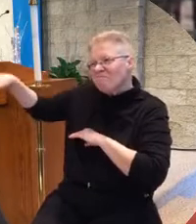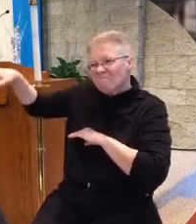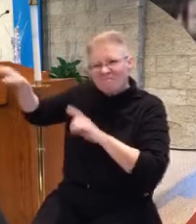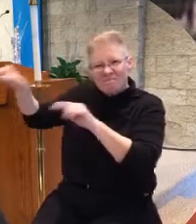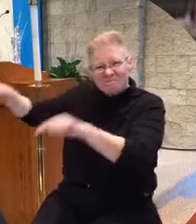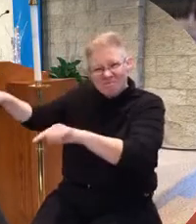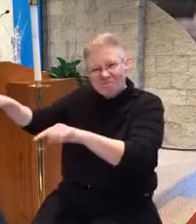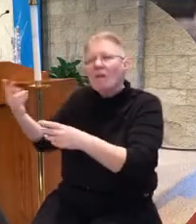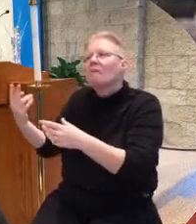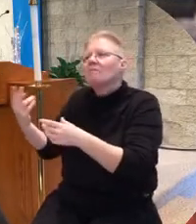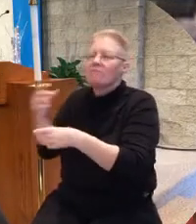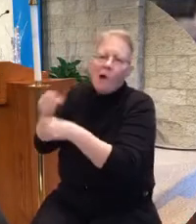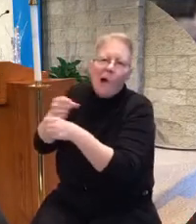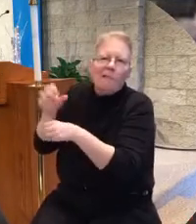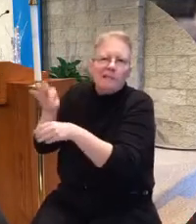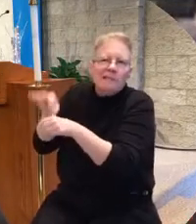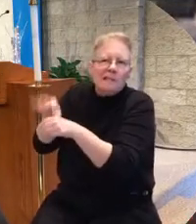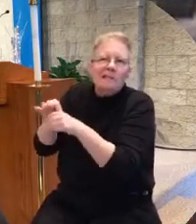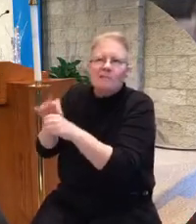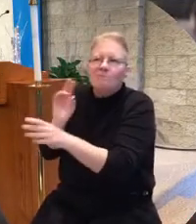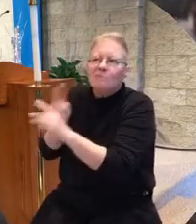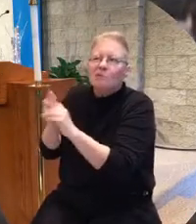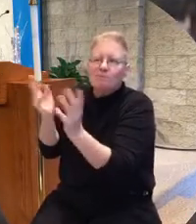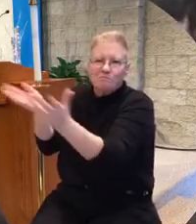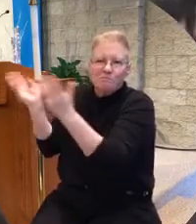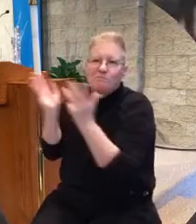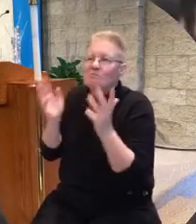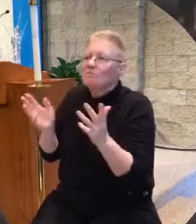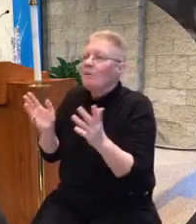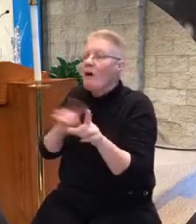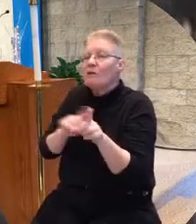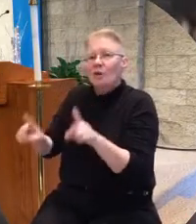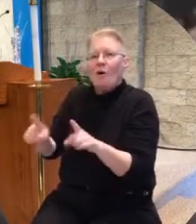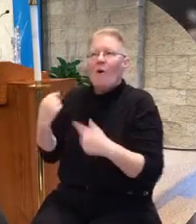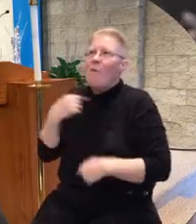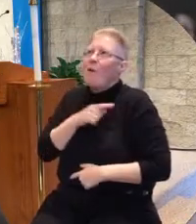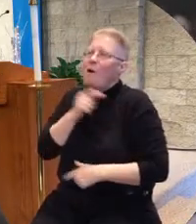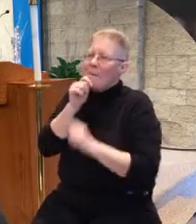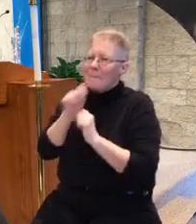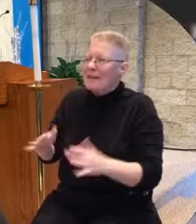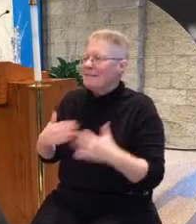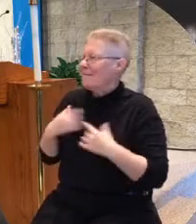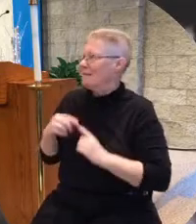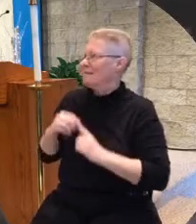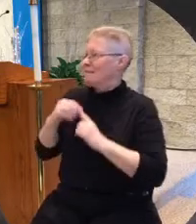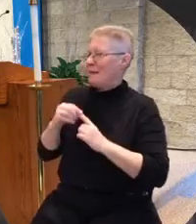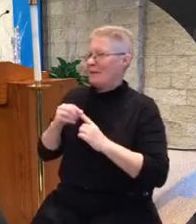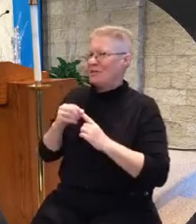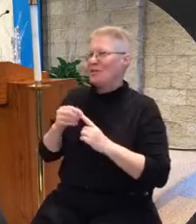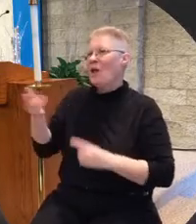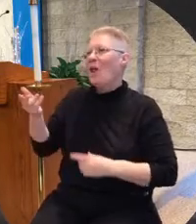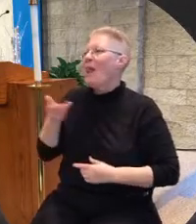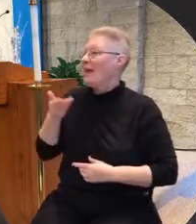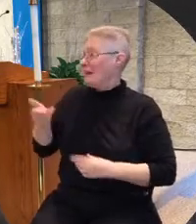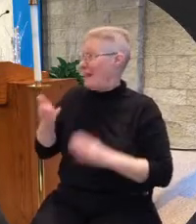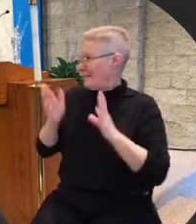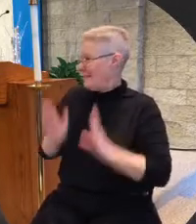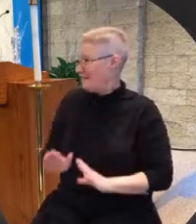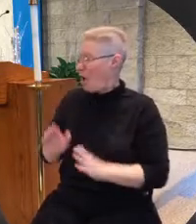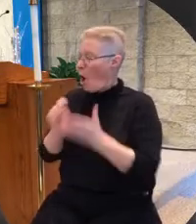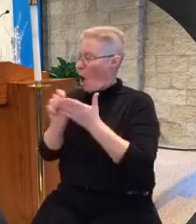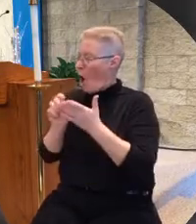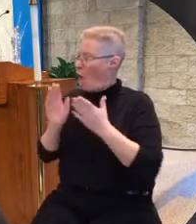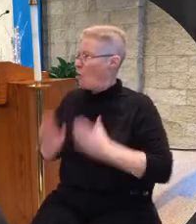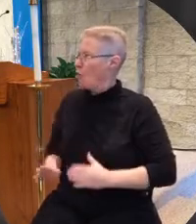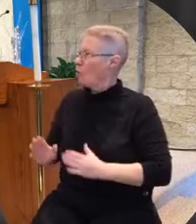today's service. We are so blessed today to have a very special guest with us. She is the author of Soul Recovery,